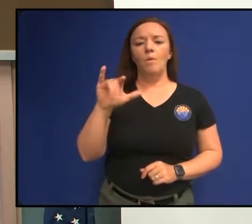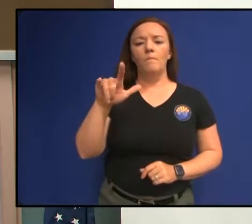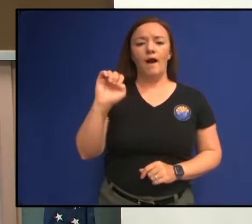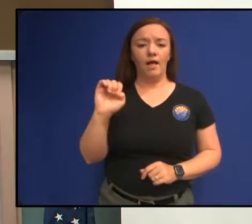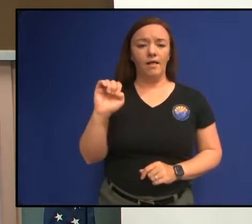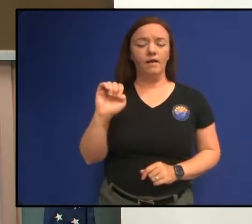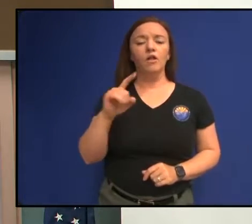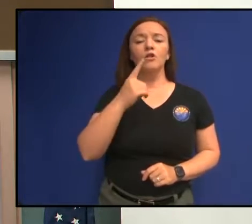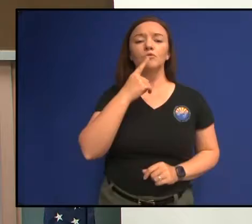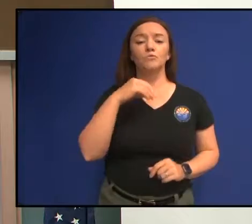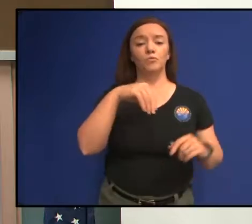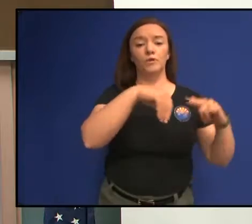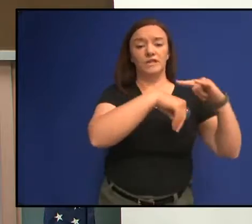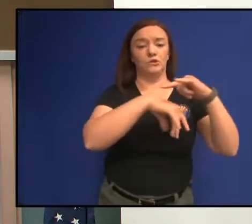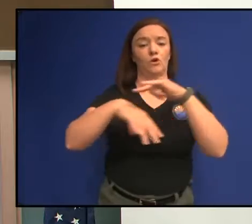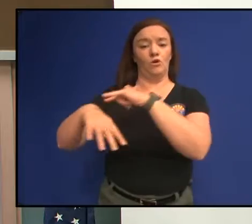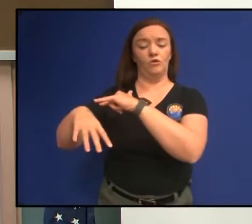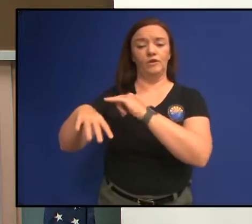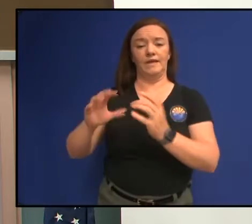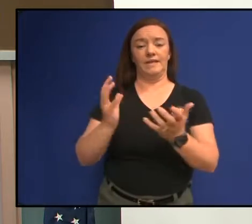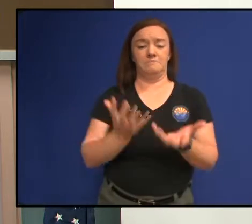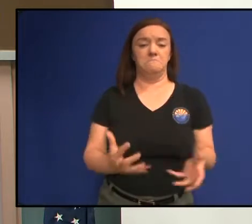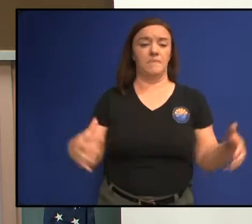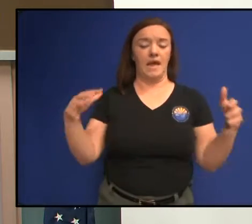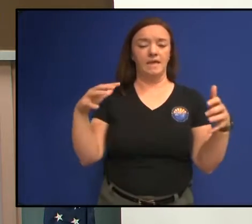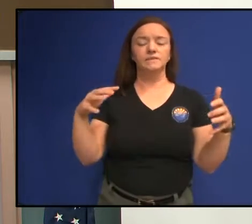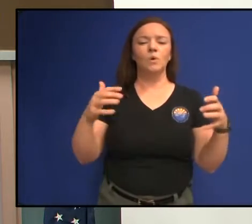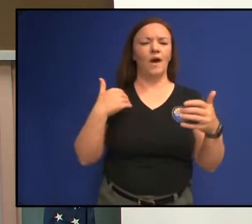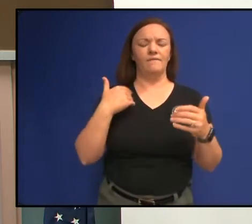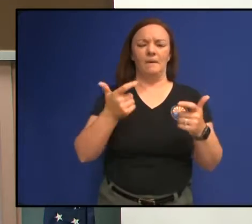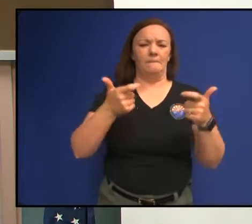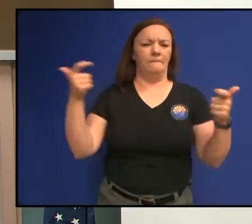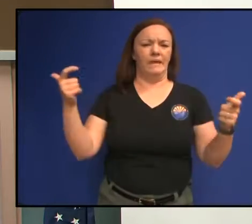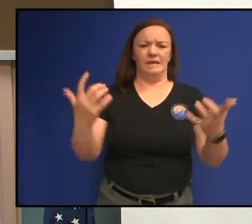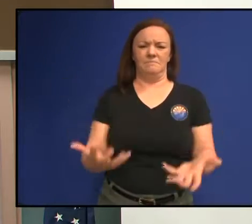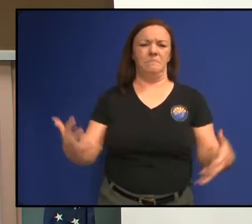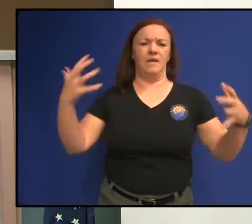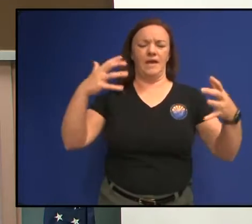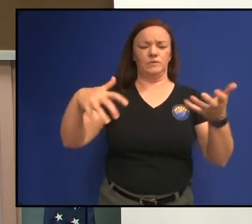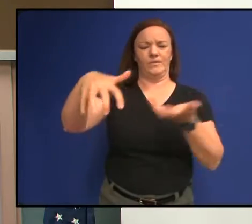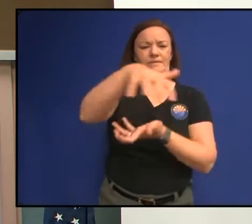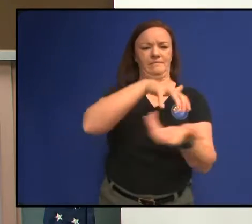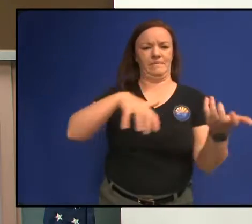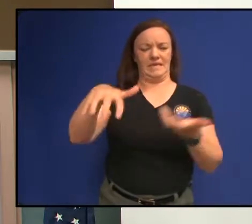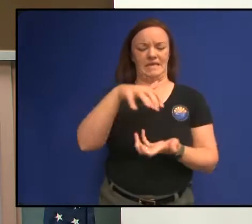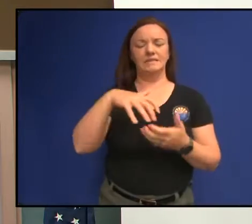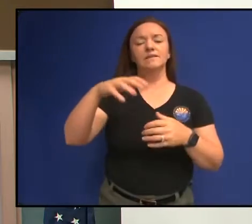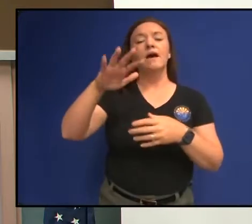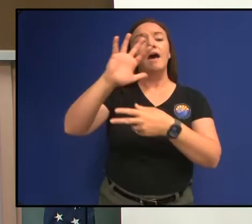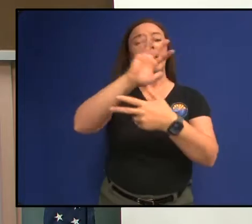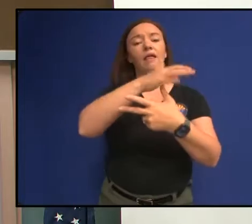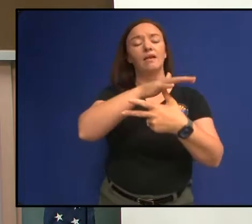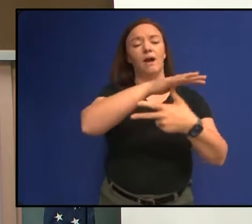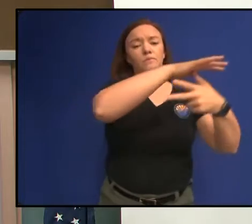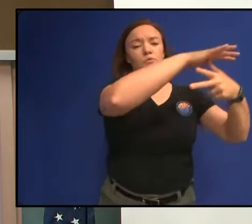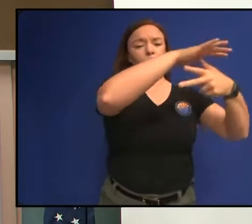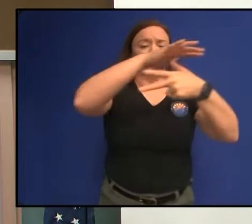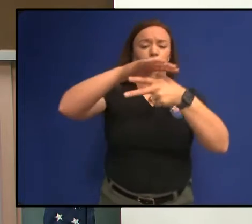mix the retardant in big buckets basically, and those helicopters come and dip out of it, and they can place